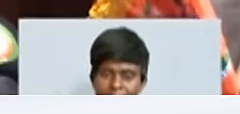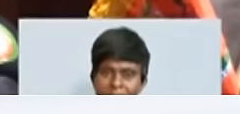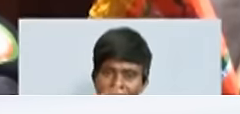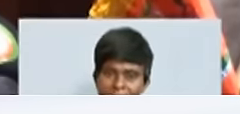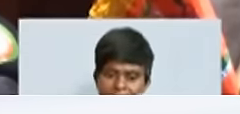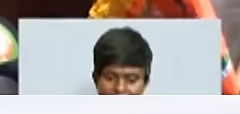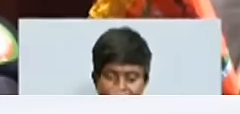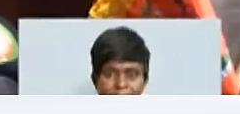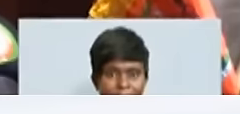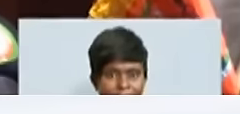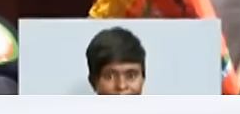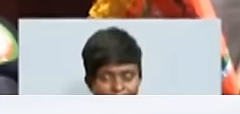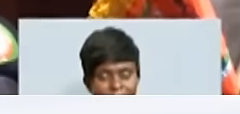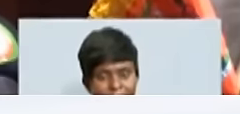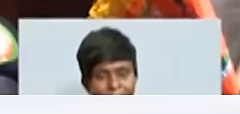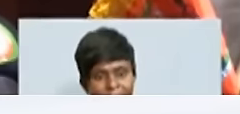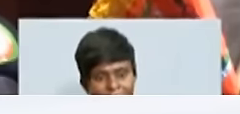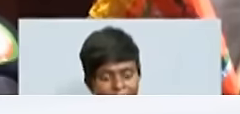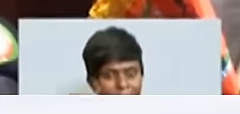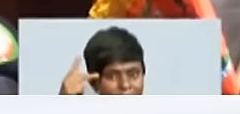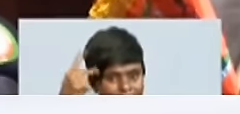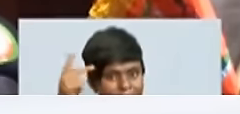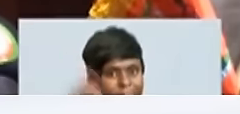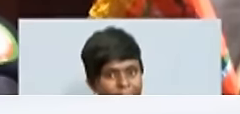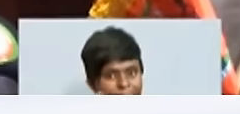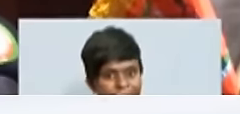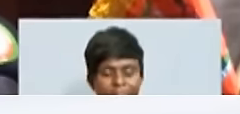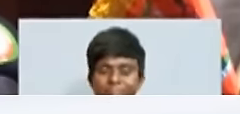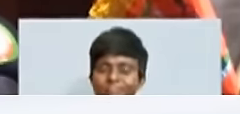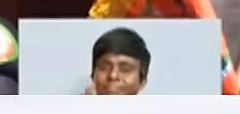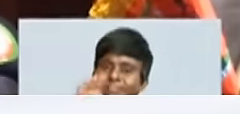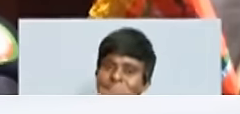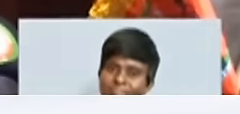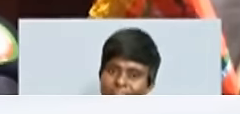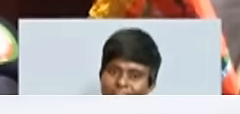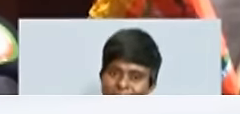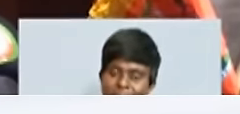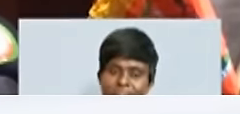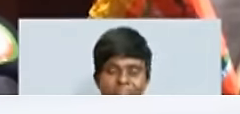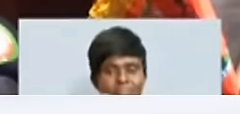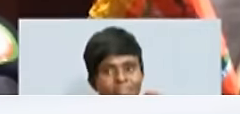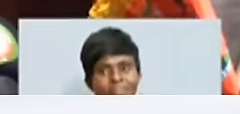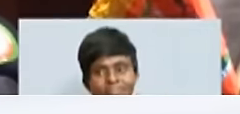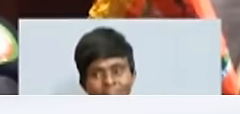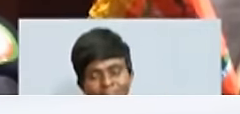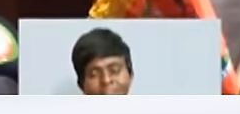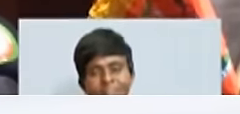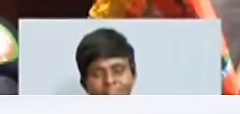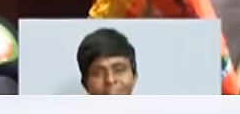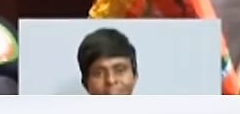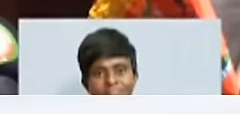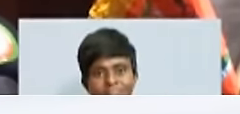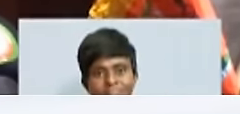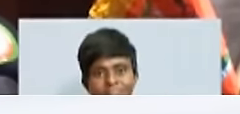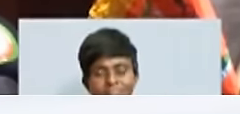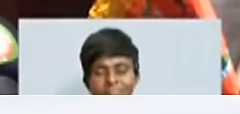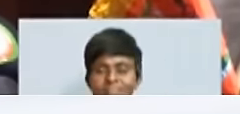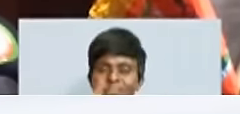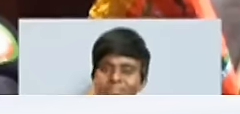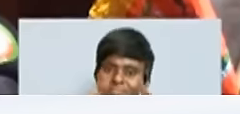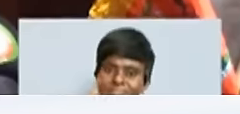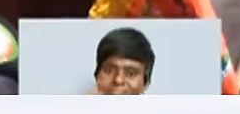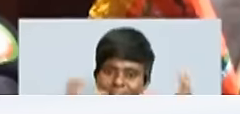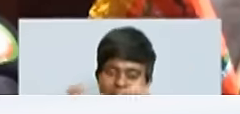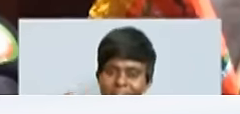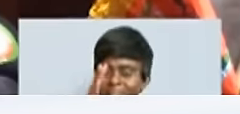our colleagues from different political parties, religious, you know, organizations, global community.